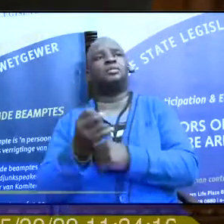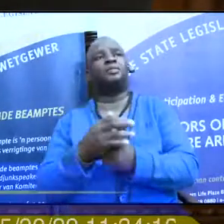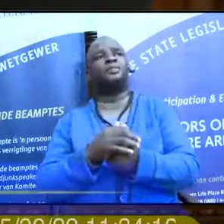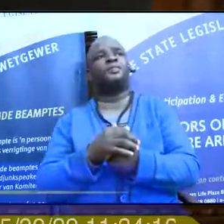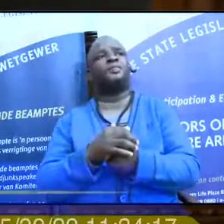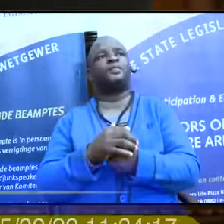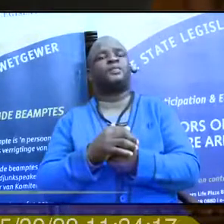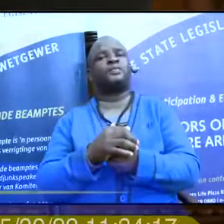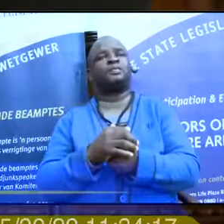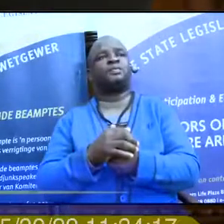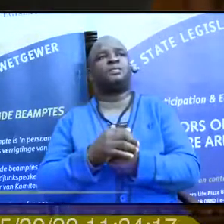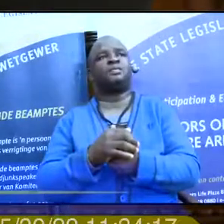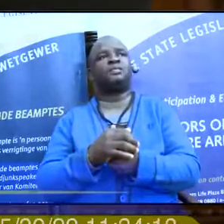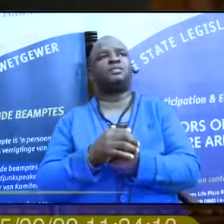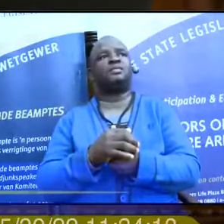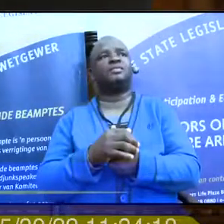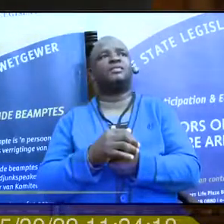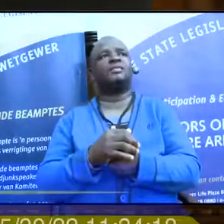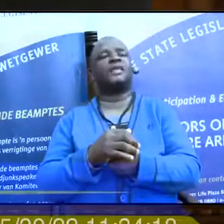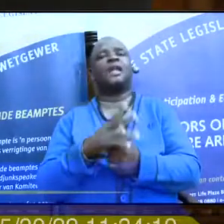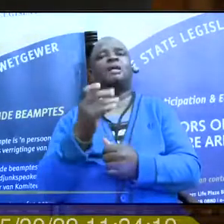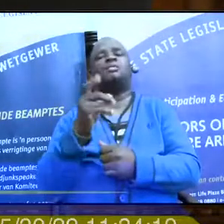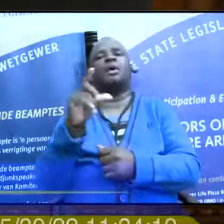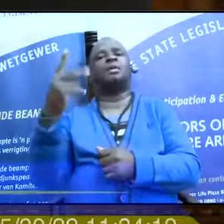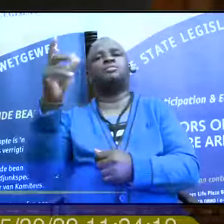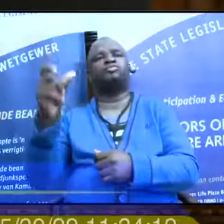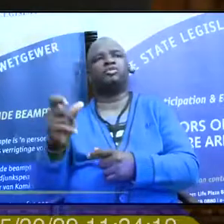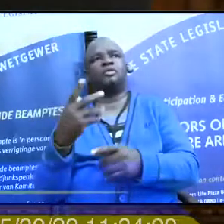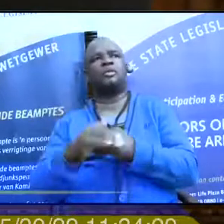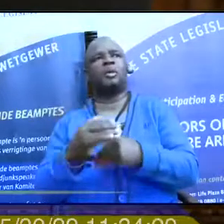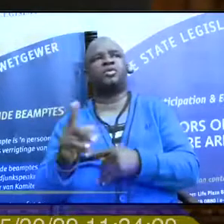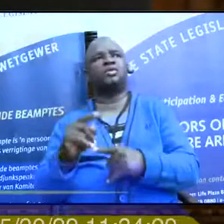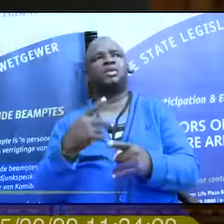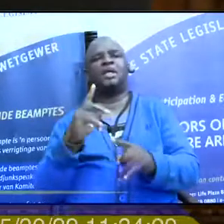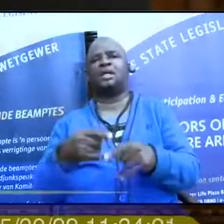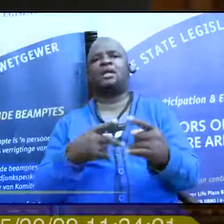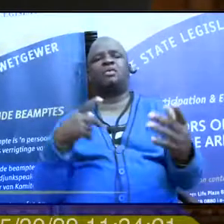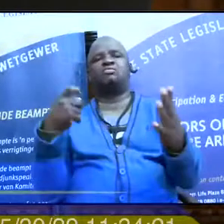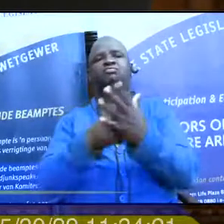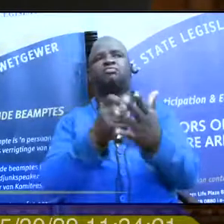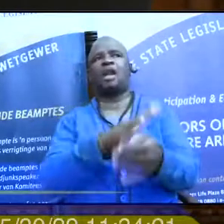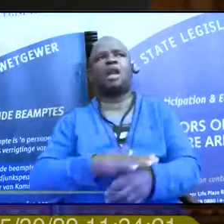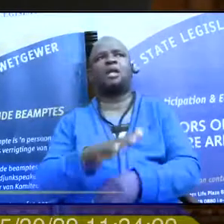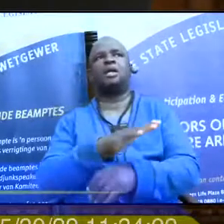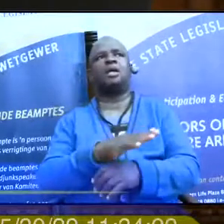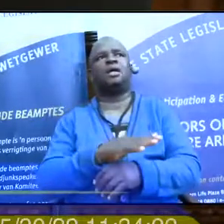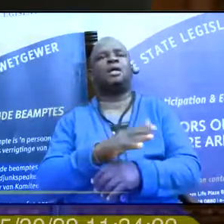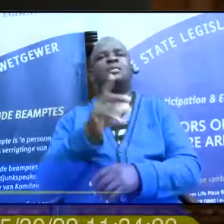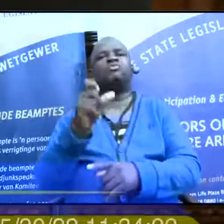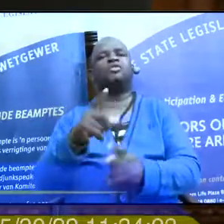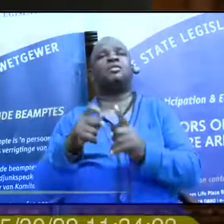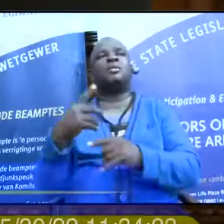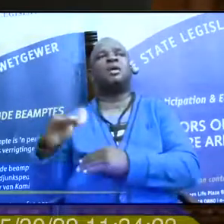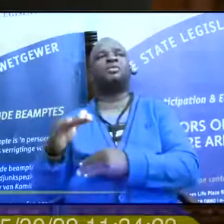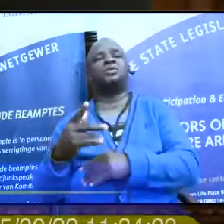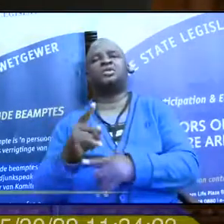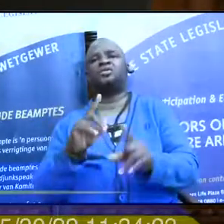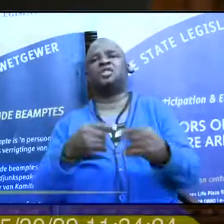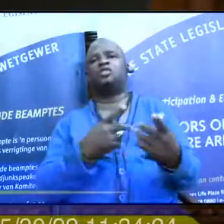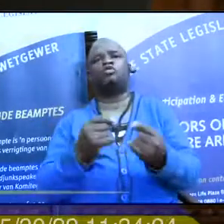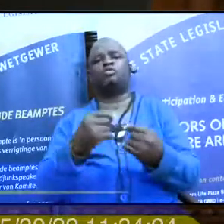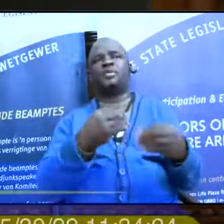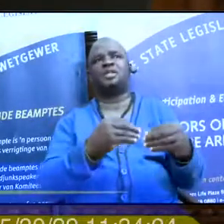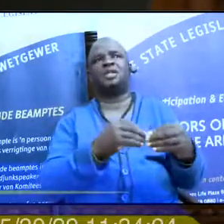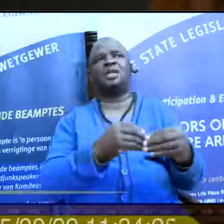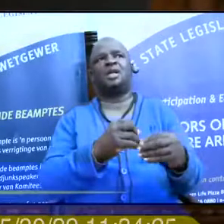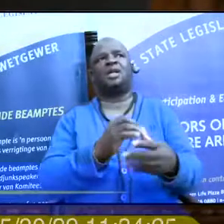we a foreigner is not allowed to buy land foreign is not allowed to conduct business if you don't not you don't